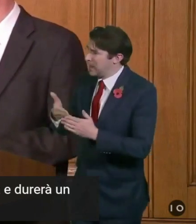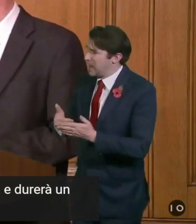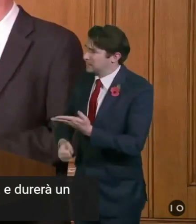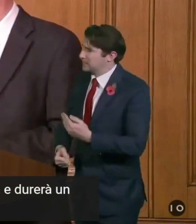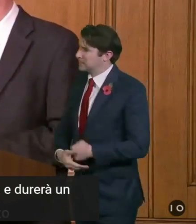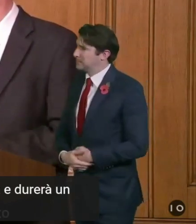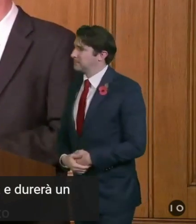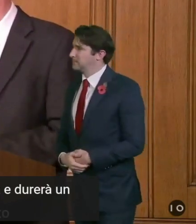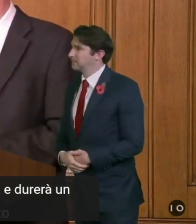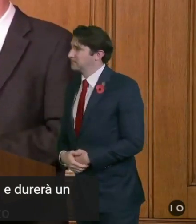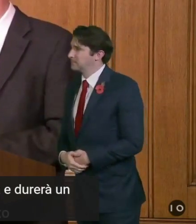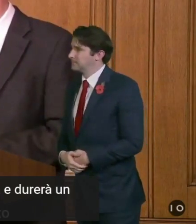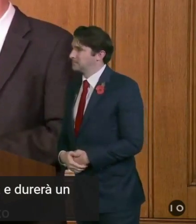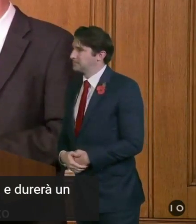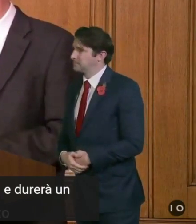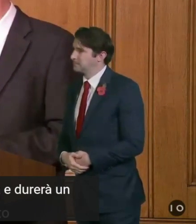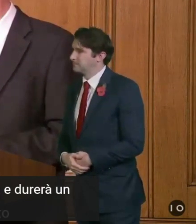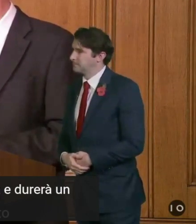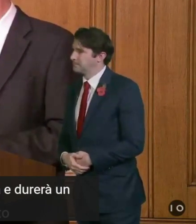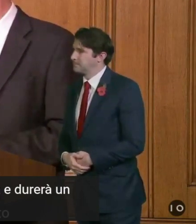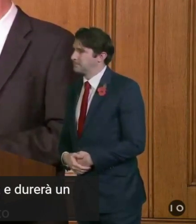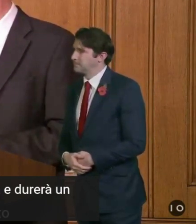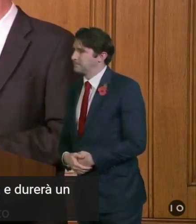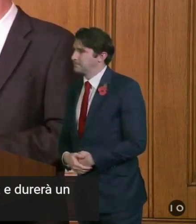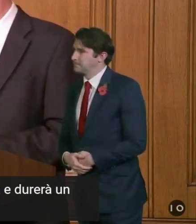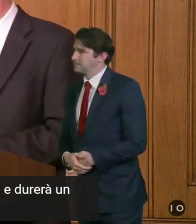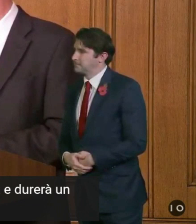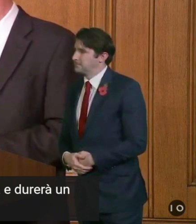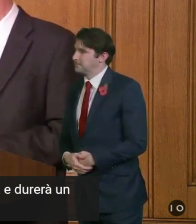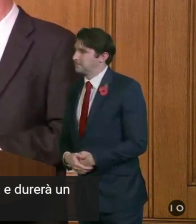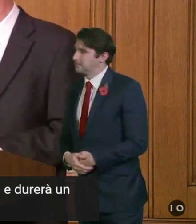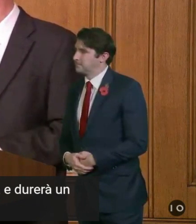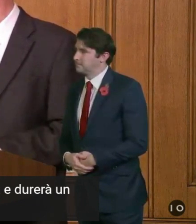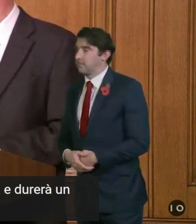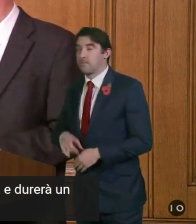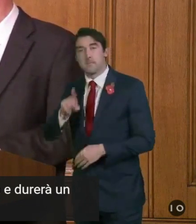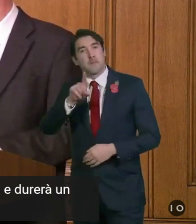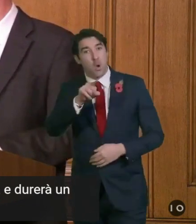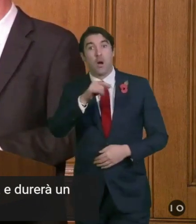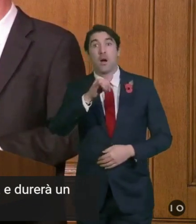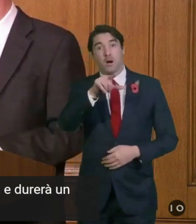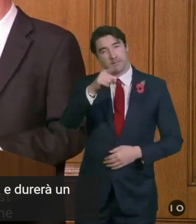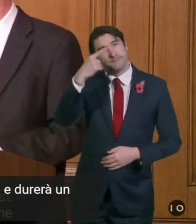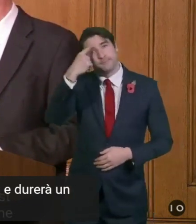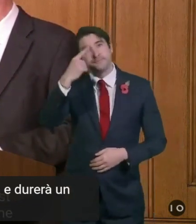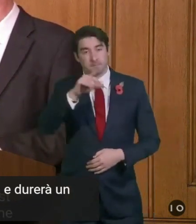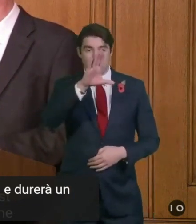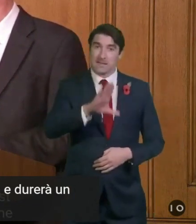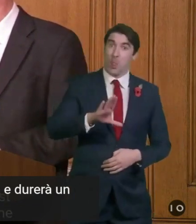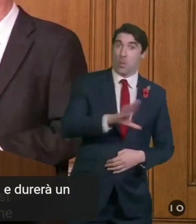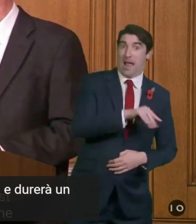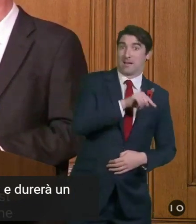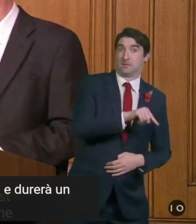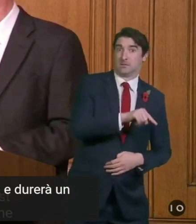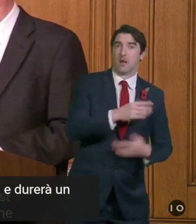are lower have some of the highest rates of increase, and also some areas, including the southwest, are likely to